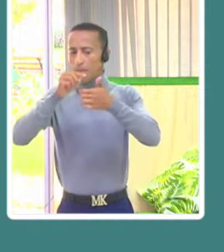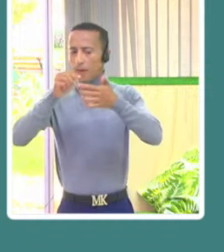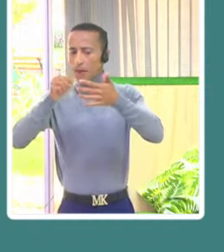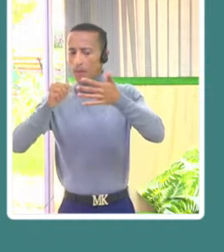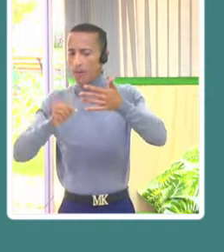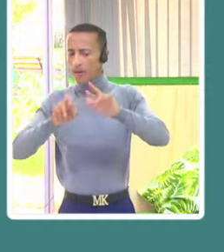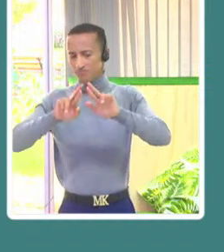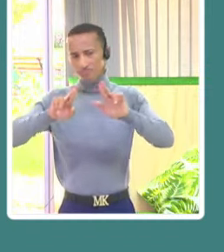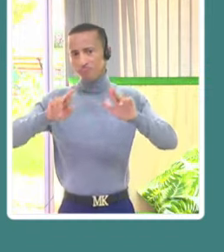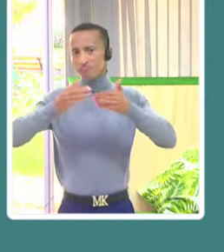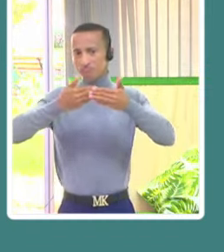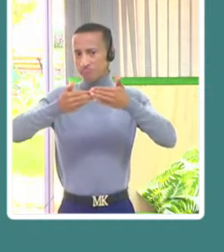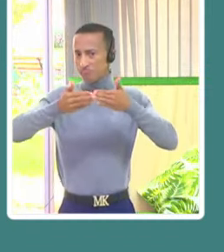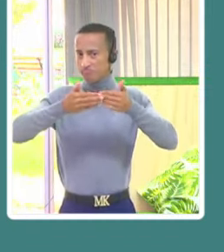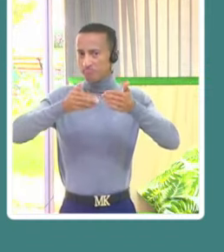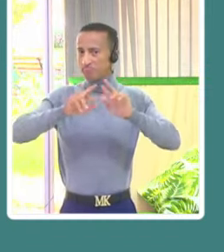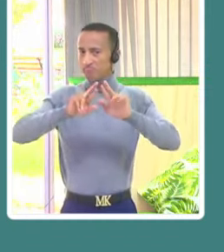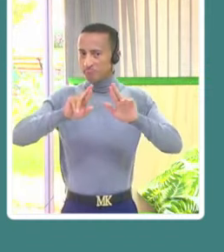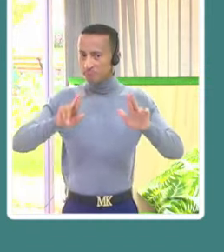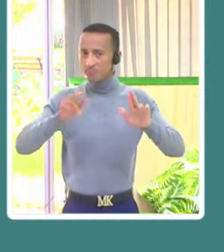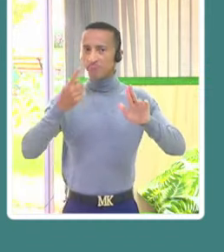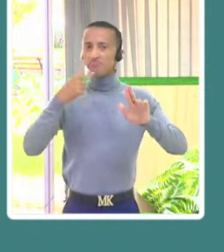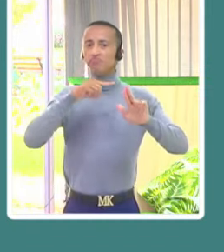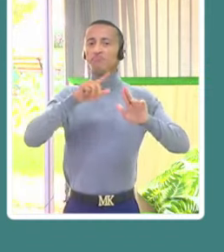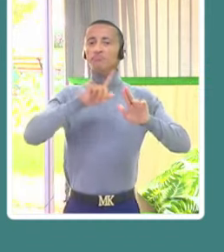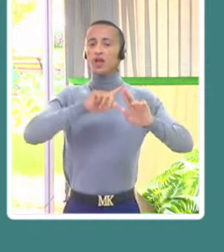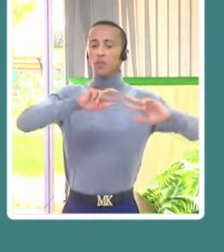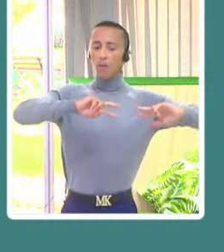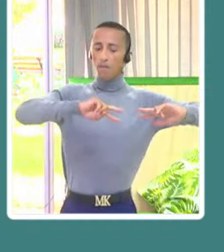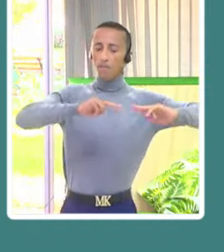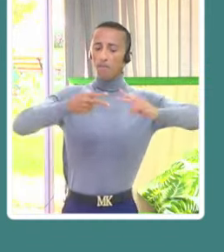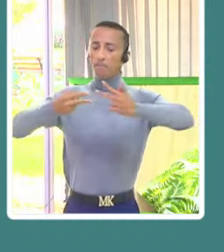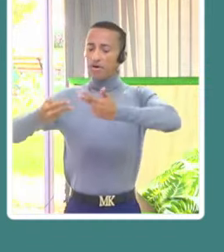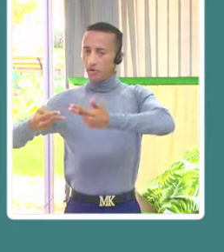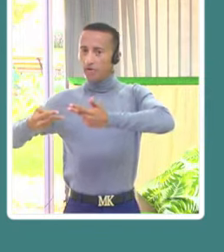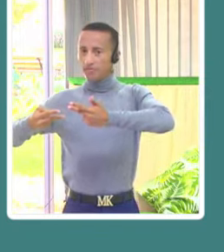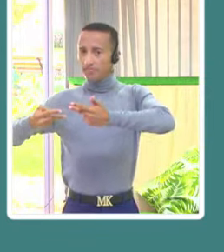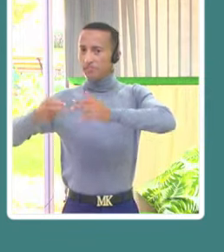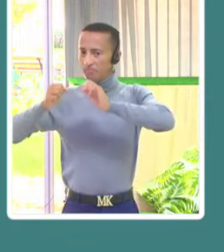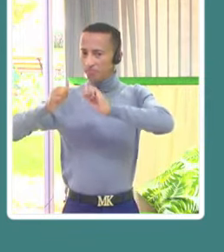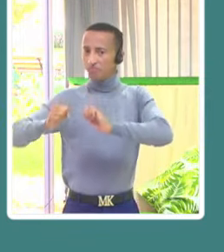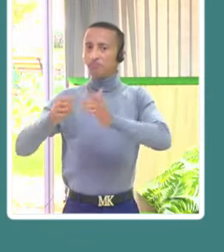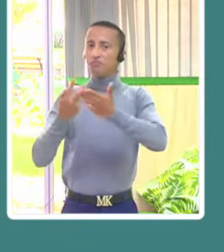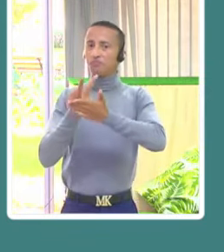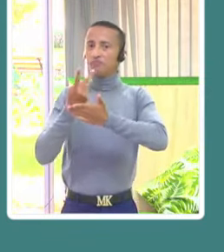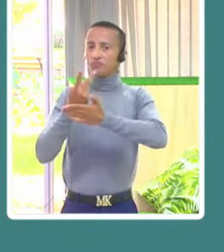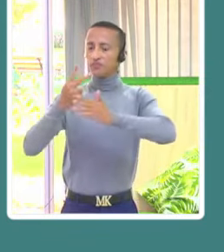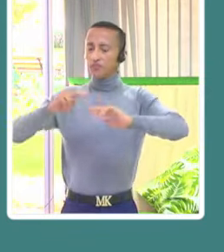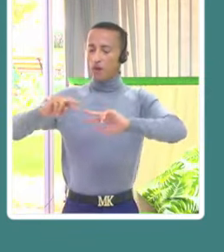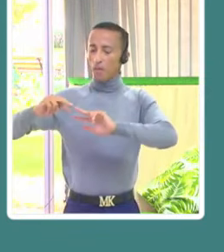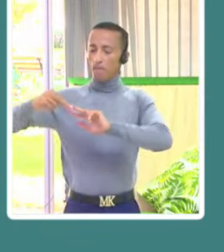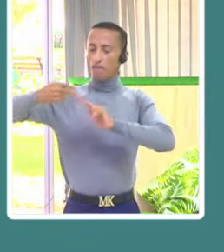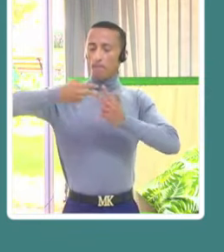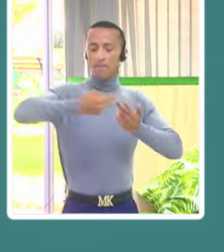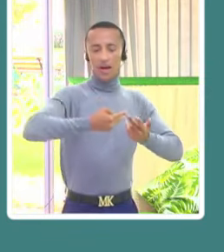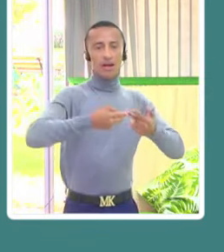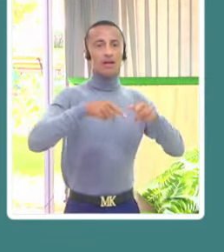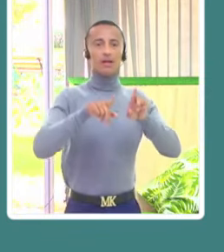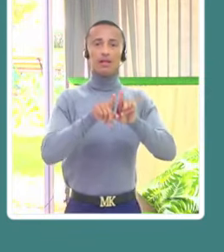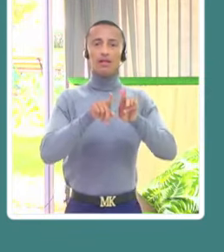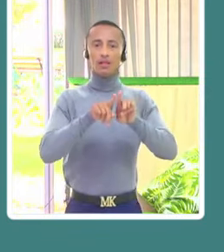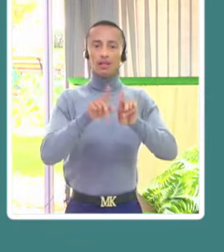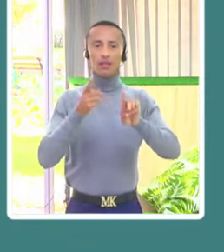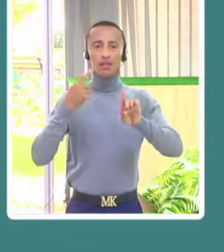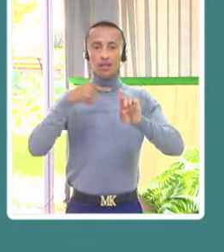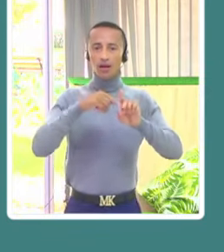a transaction network. People are transacting in that network. And that is the power